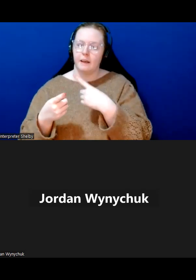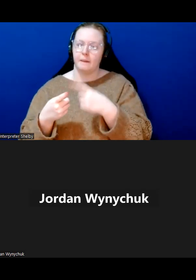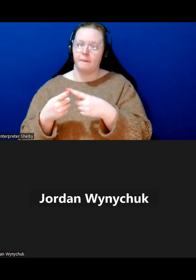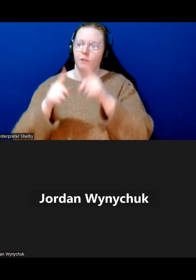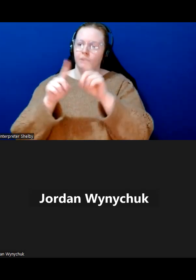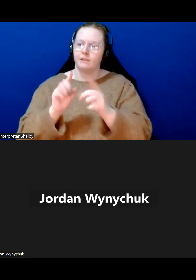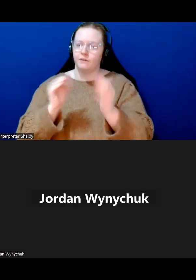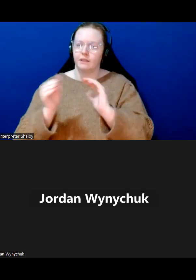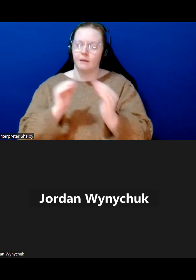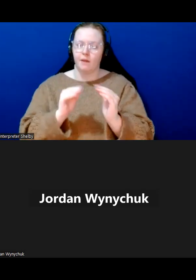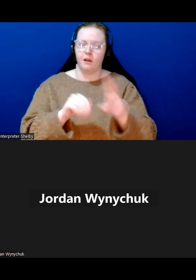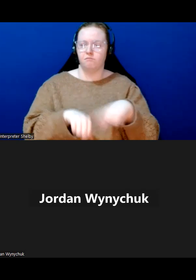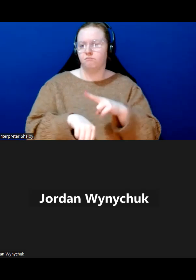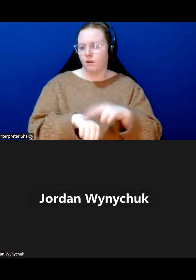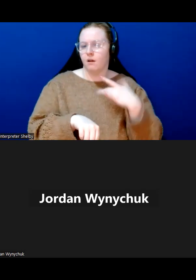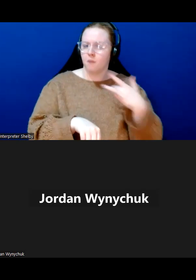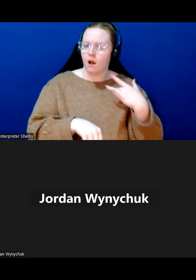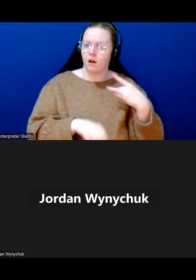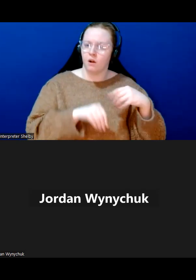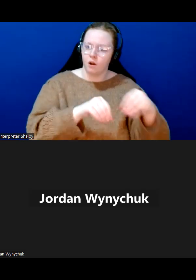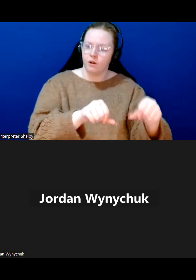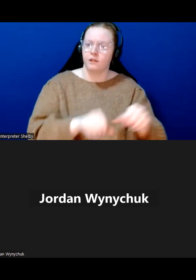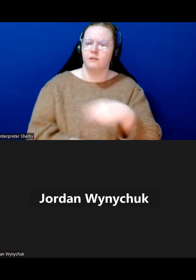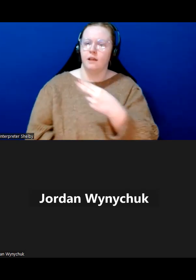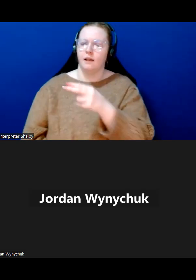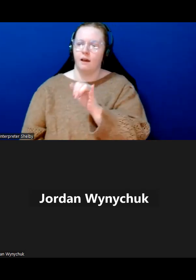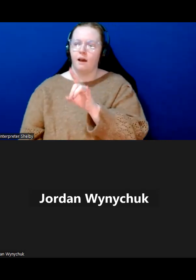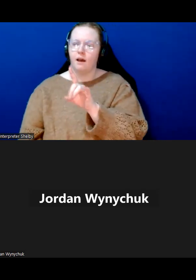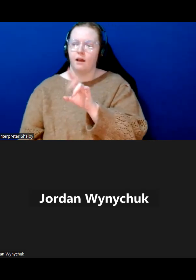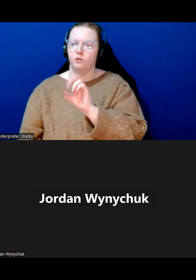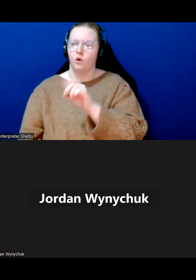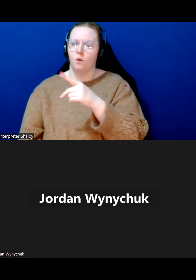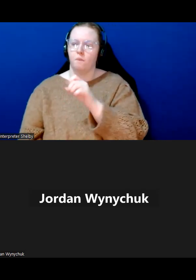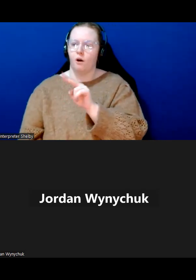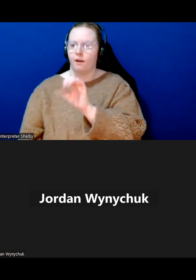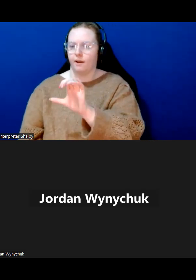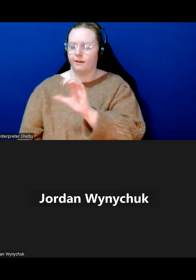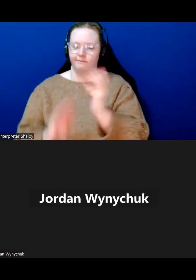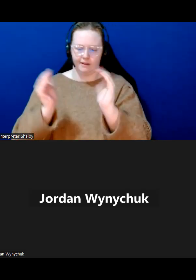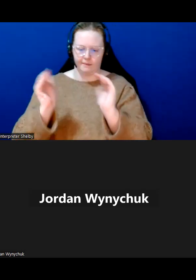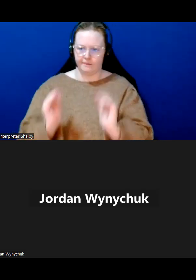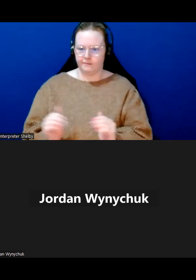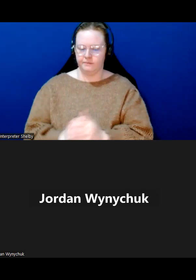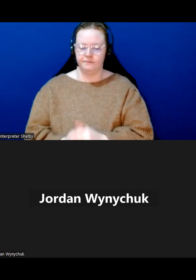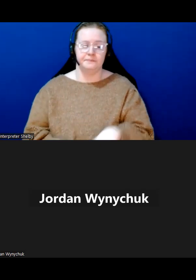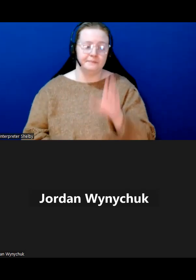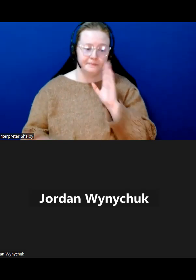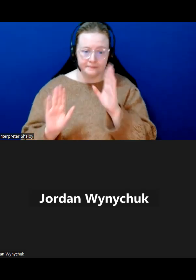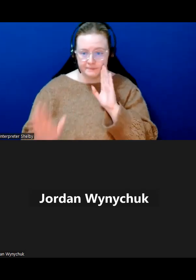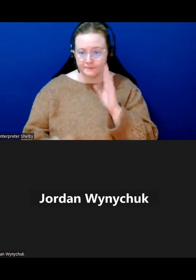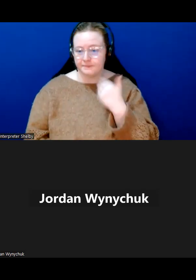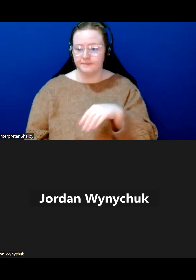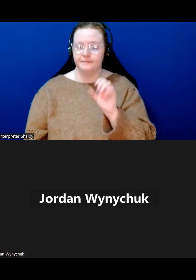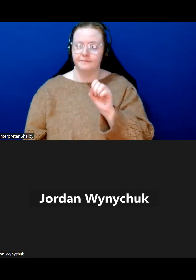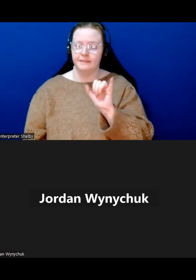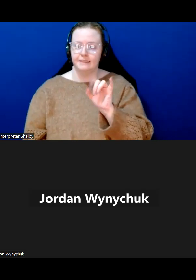the difference between traditional and hydroponic growing. Hi, everybody. So my name's Sydney. I'm going to